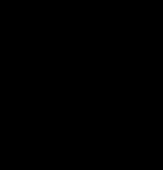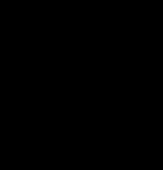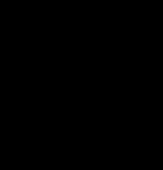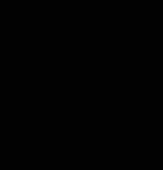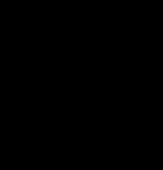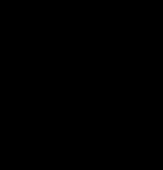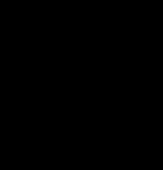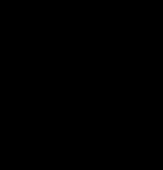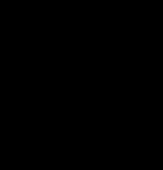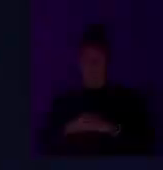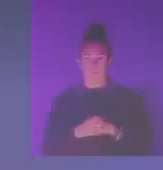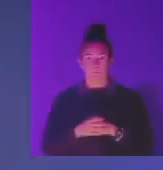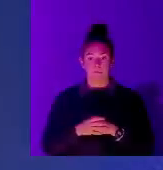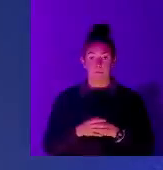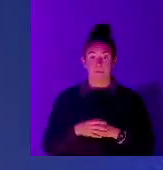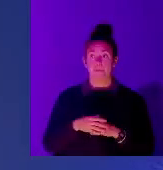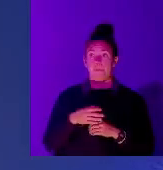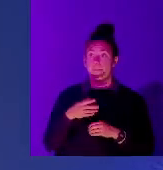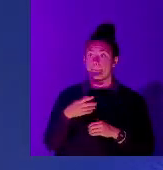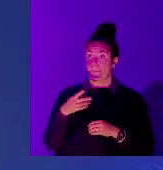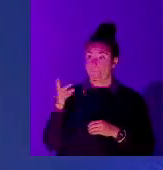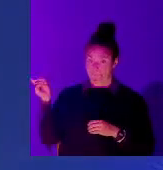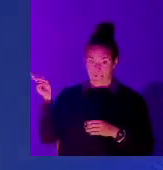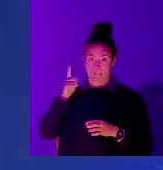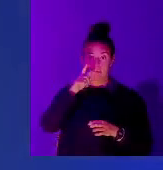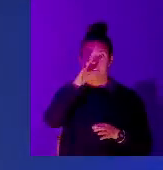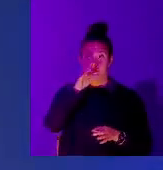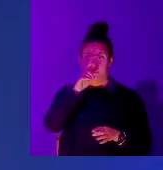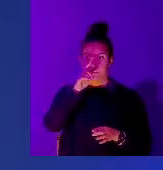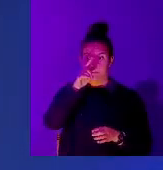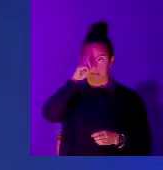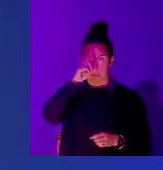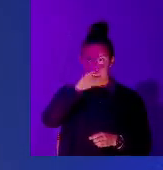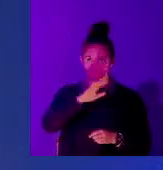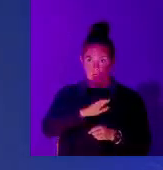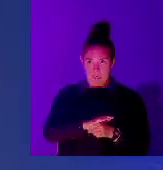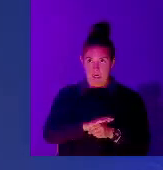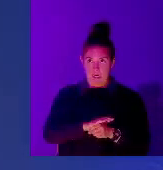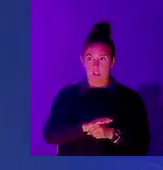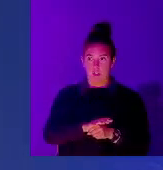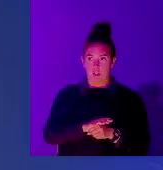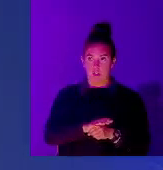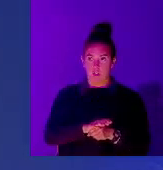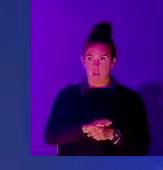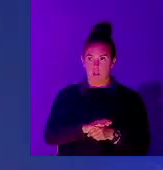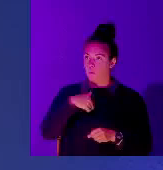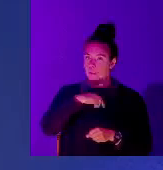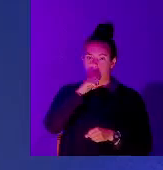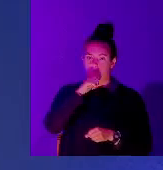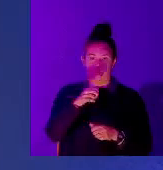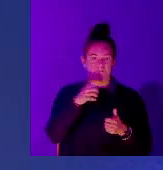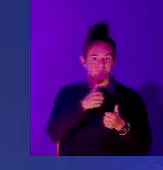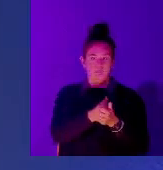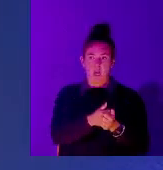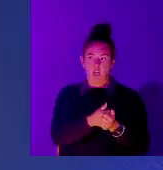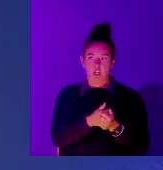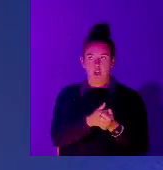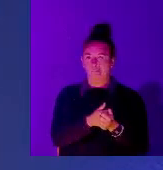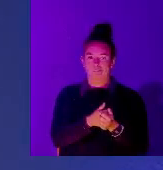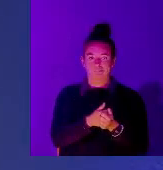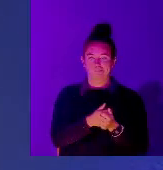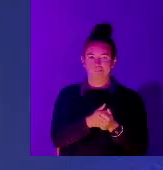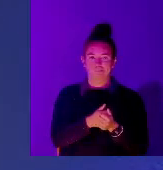Peter declares, we have not followed cunningly devised fables. That's what false teachers can